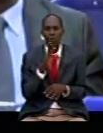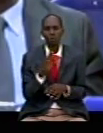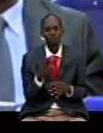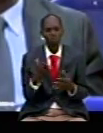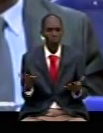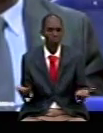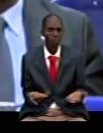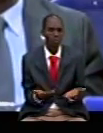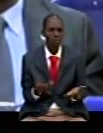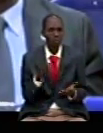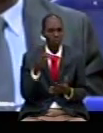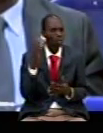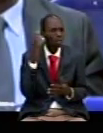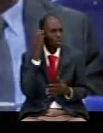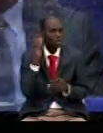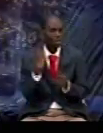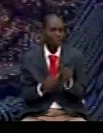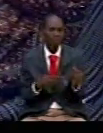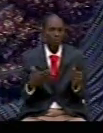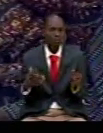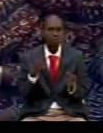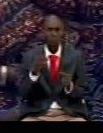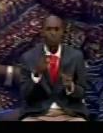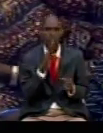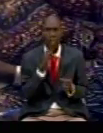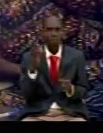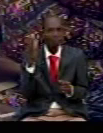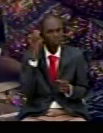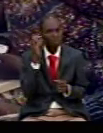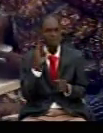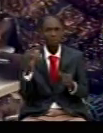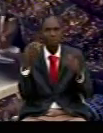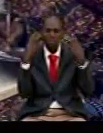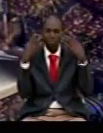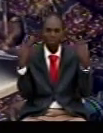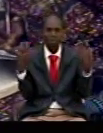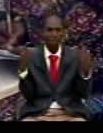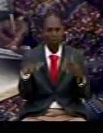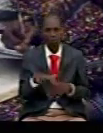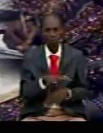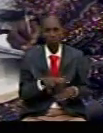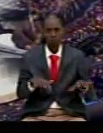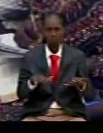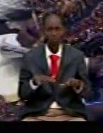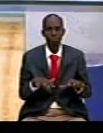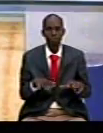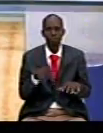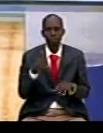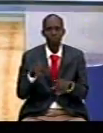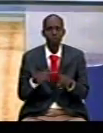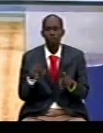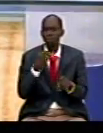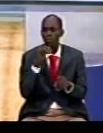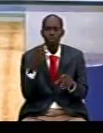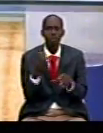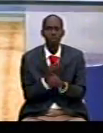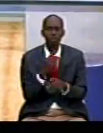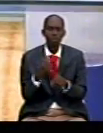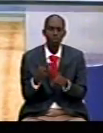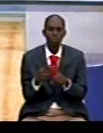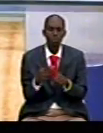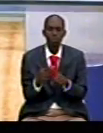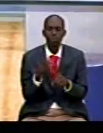hear everything. You are hearing sound, but you are not taking the word